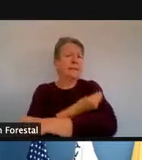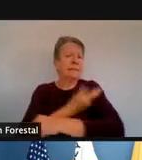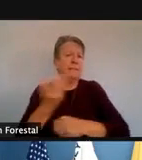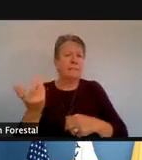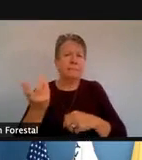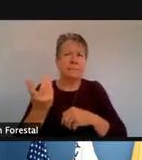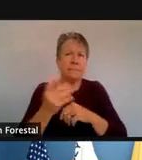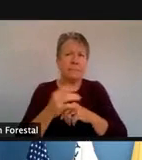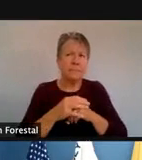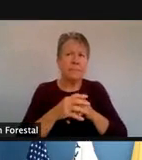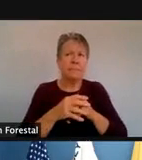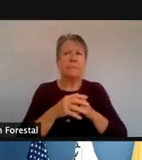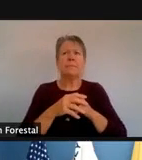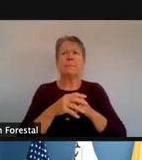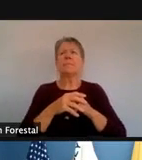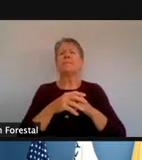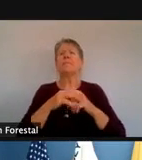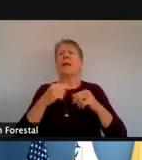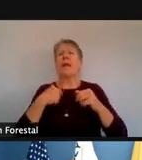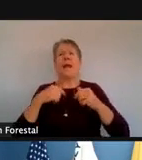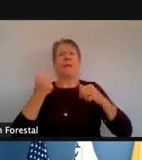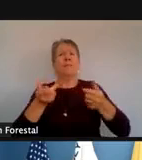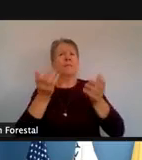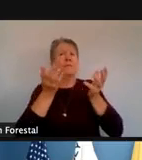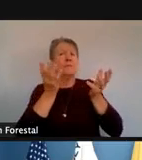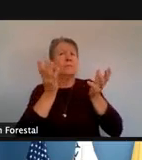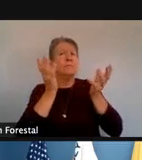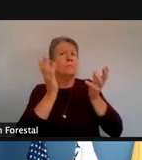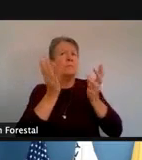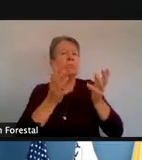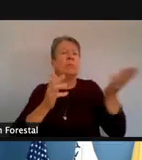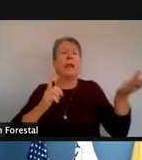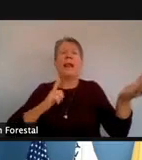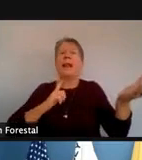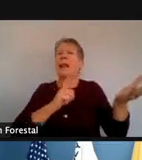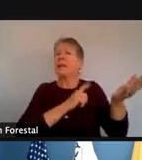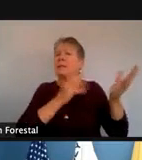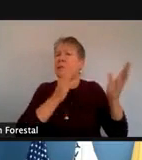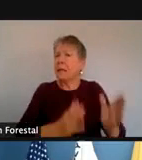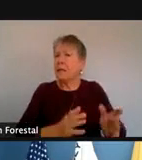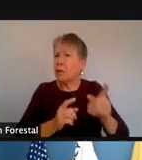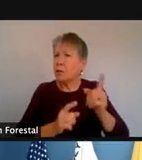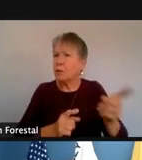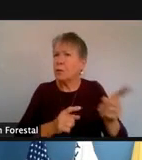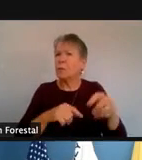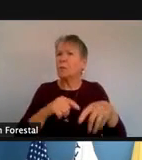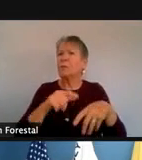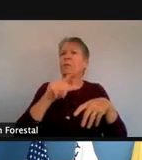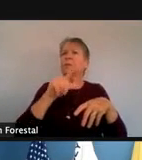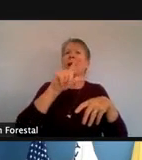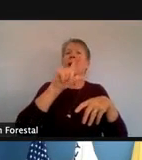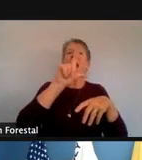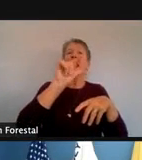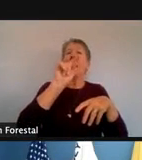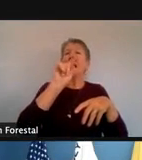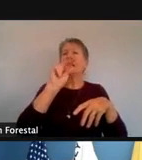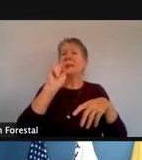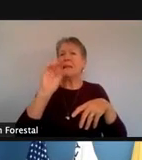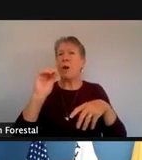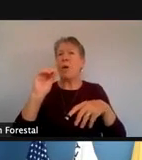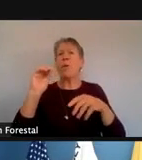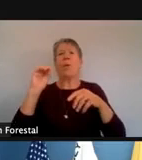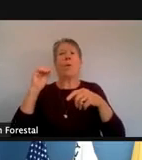our legislative leaders, the Latino Black Legislative Caucus, county executives, local health